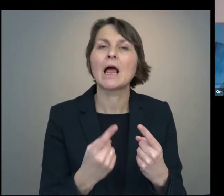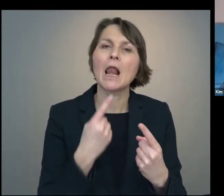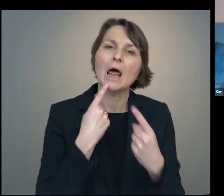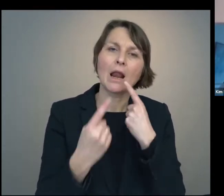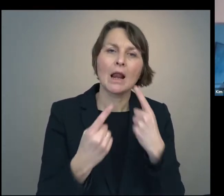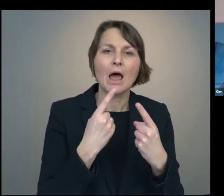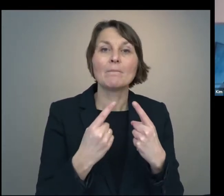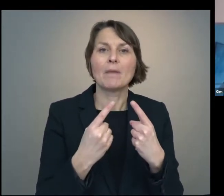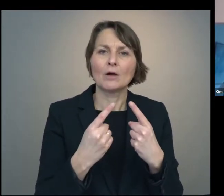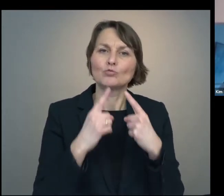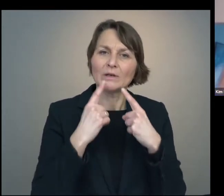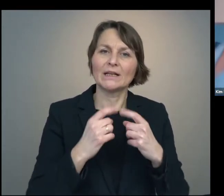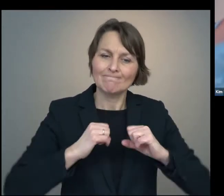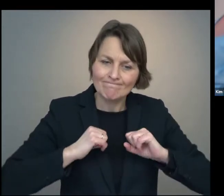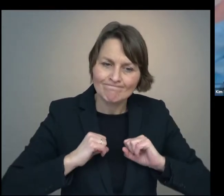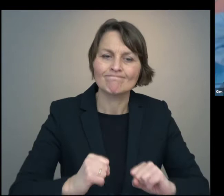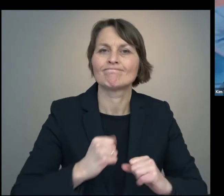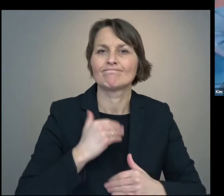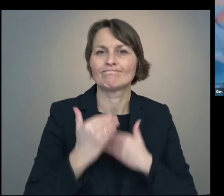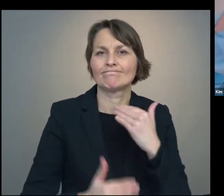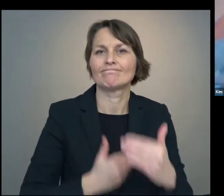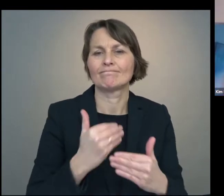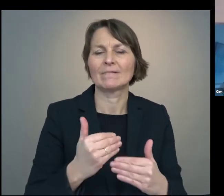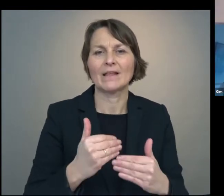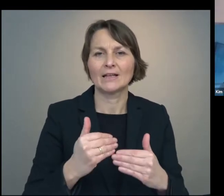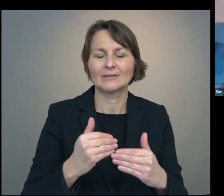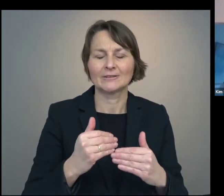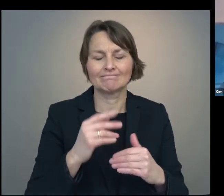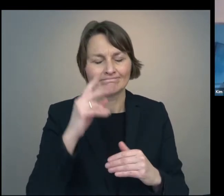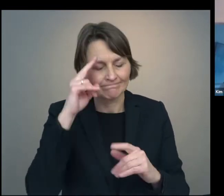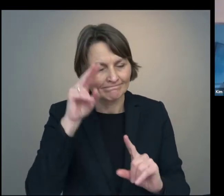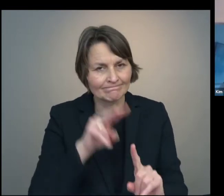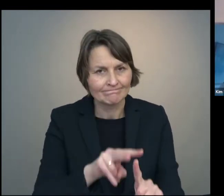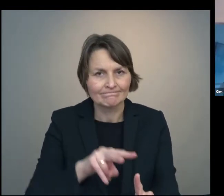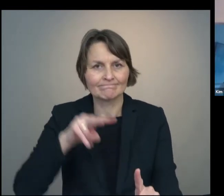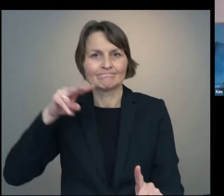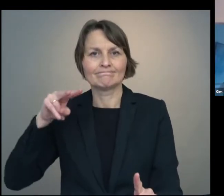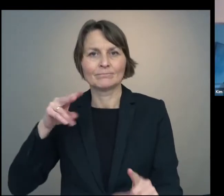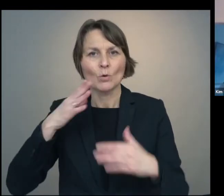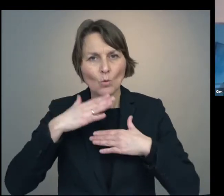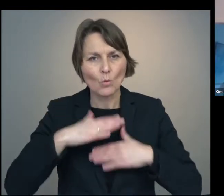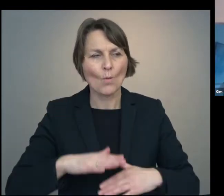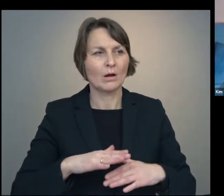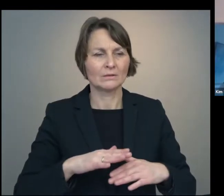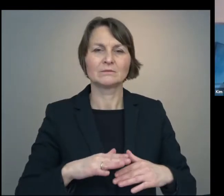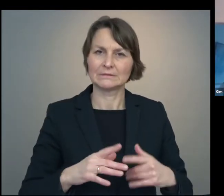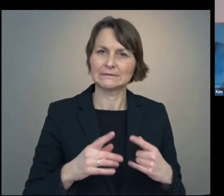also execute on that. So that's the overall thinking on